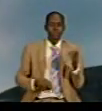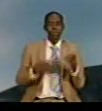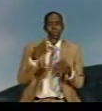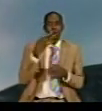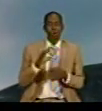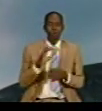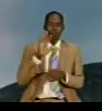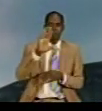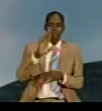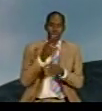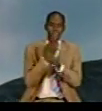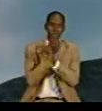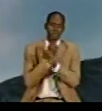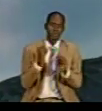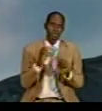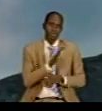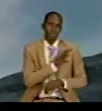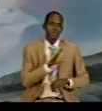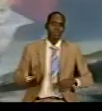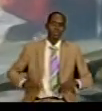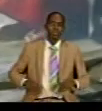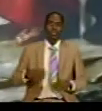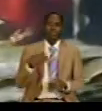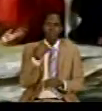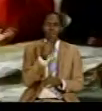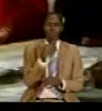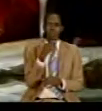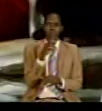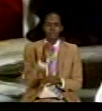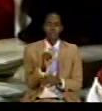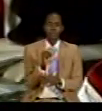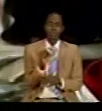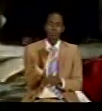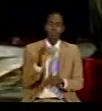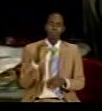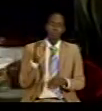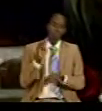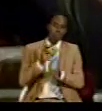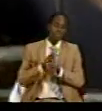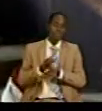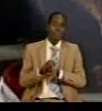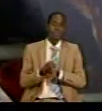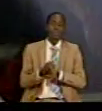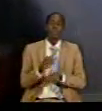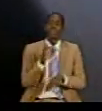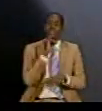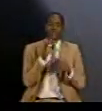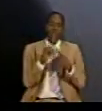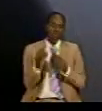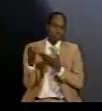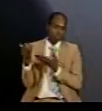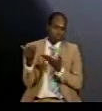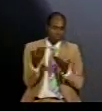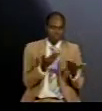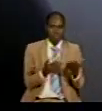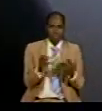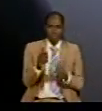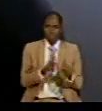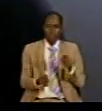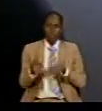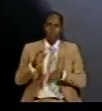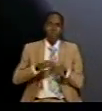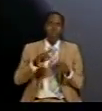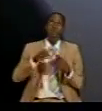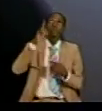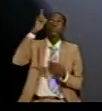redemption. Christ, whose ministry is to bring man unto God so